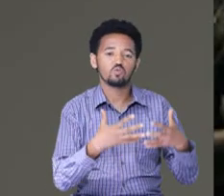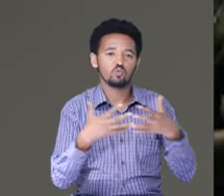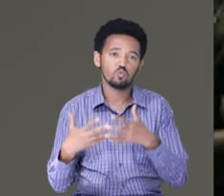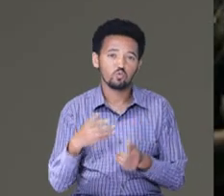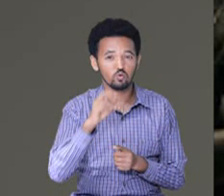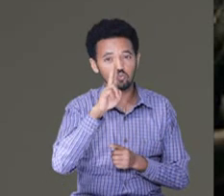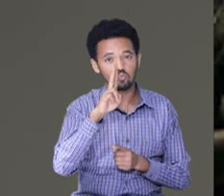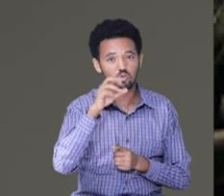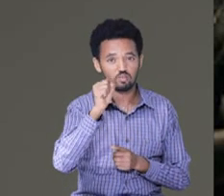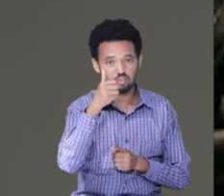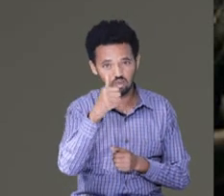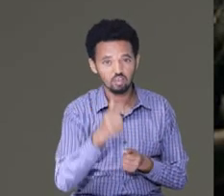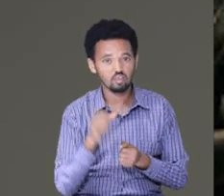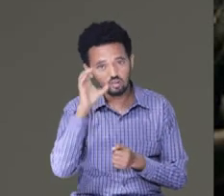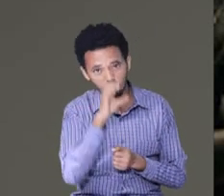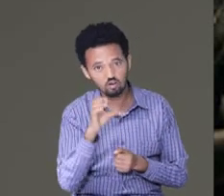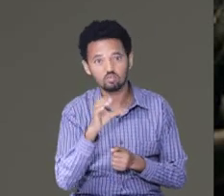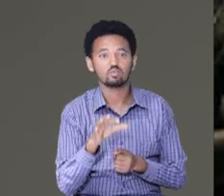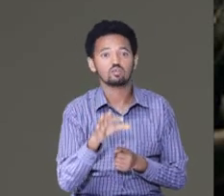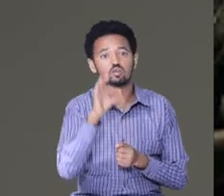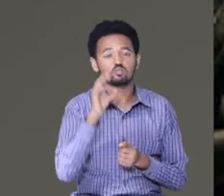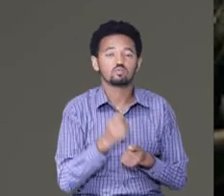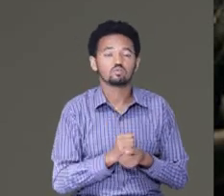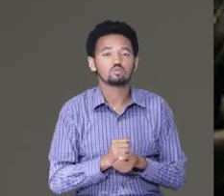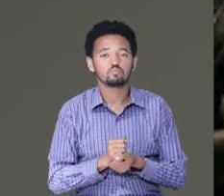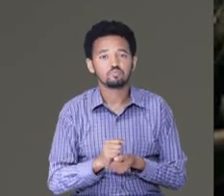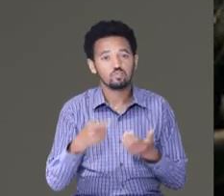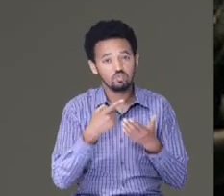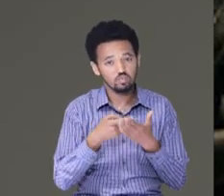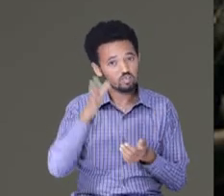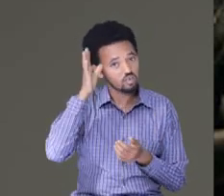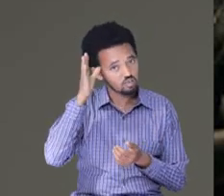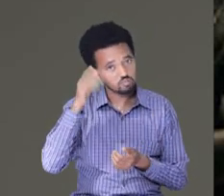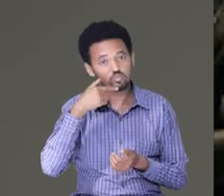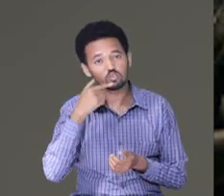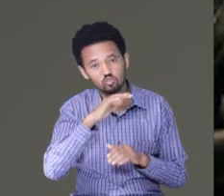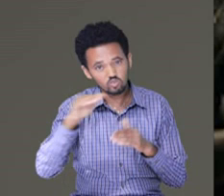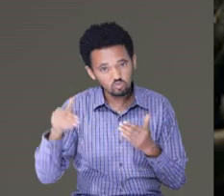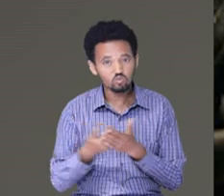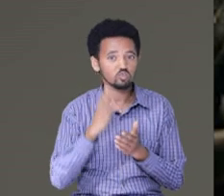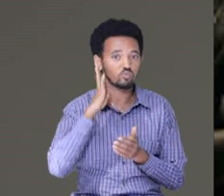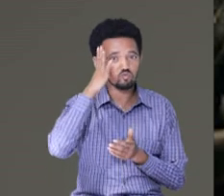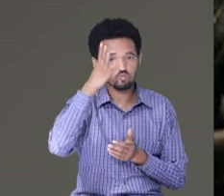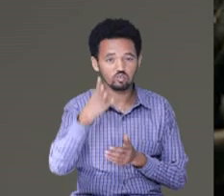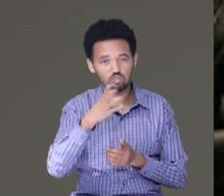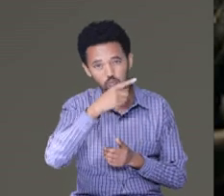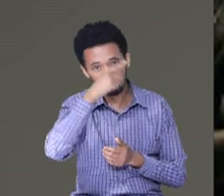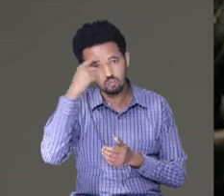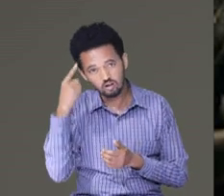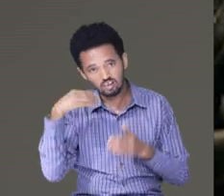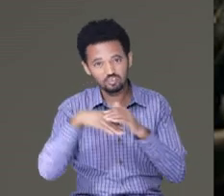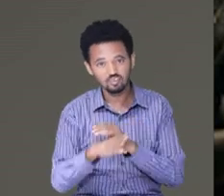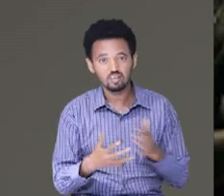the founder and leader of Universal Negro Association. Garvey insisted that the only future of blacks in